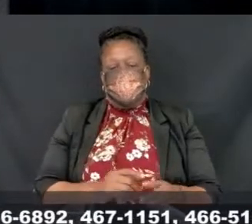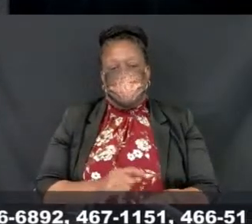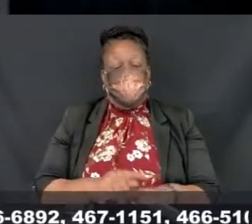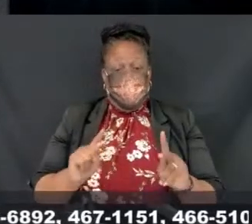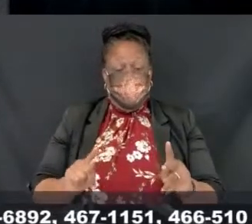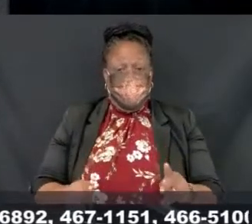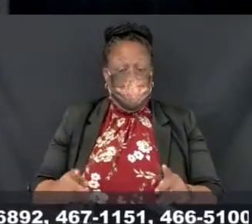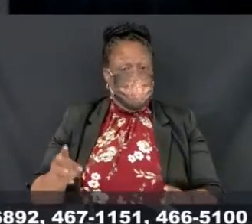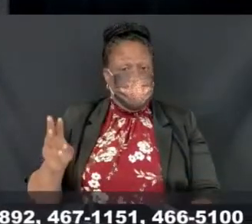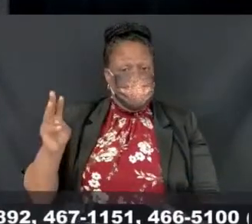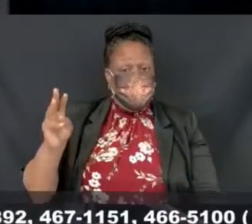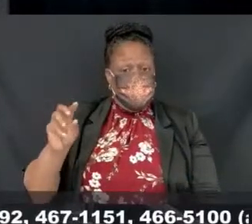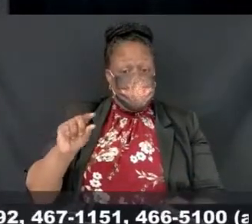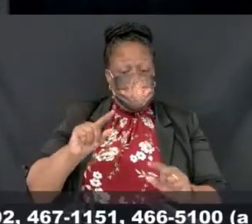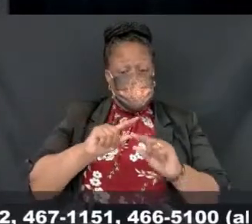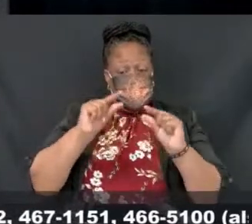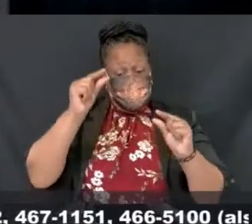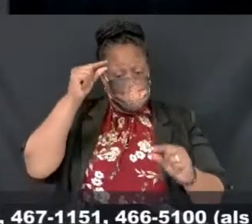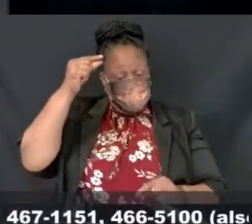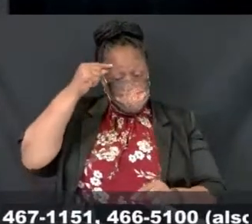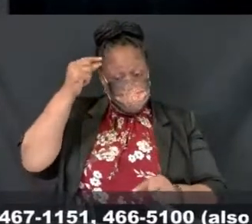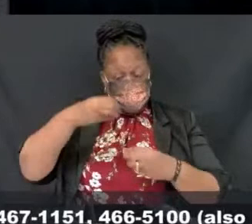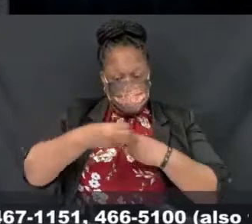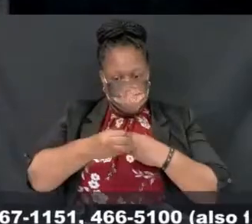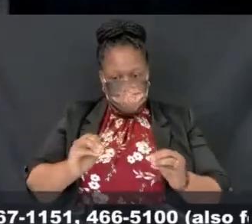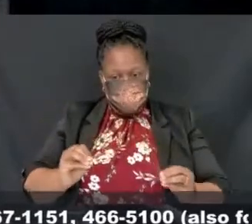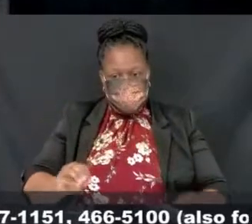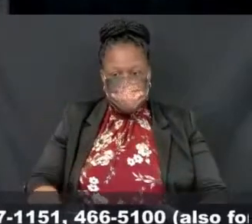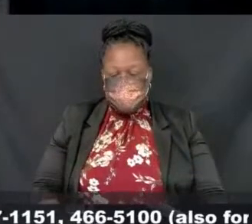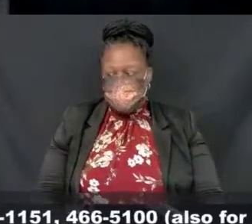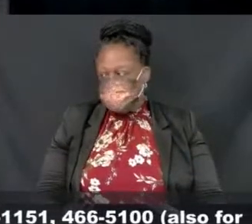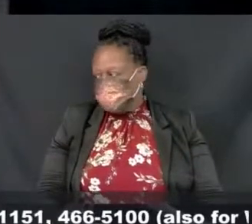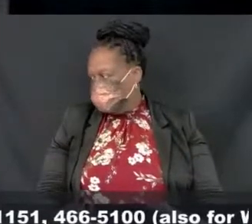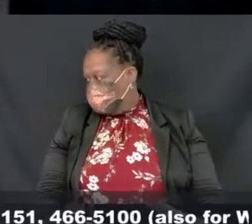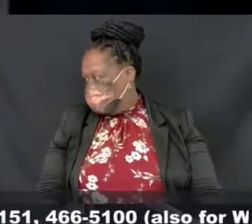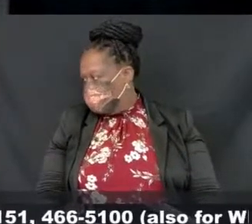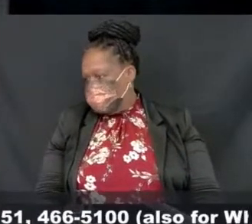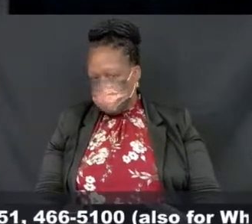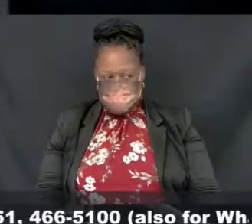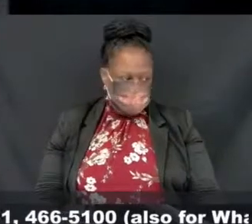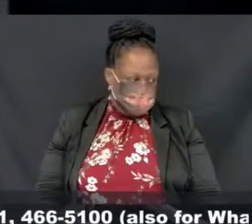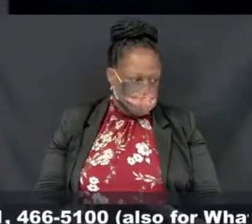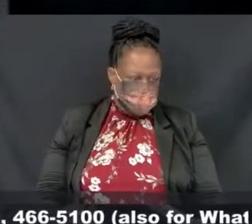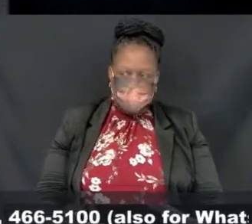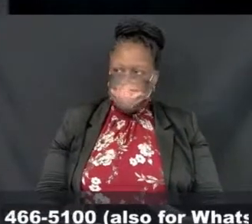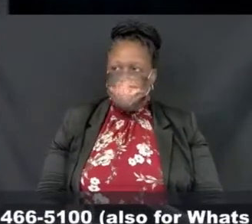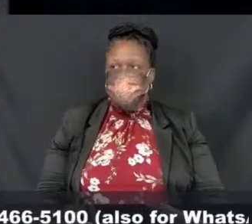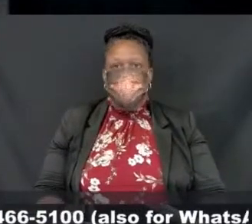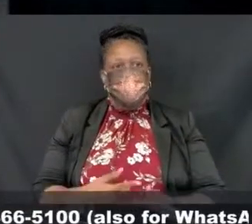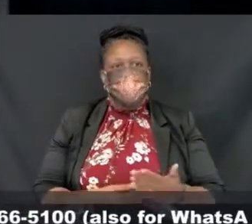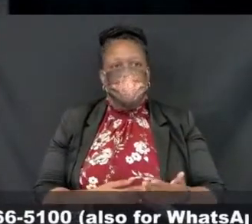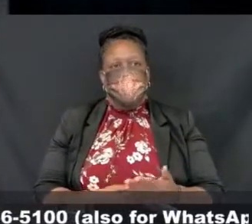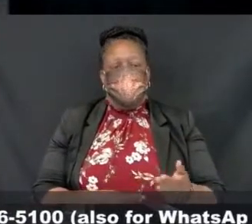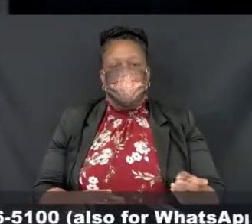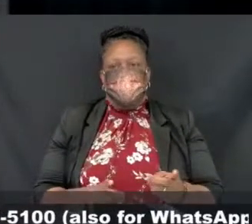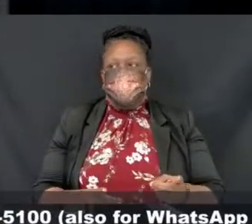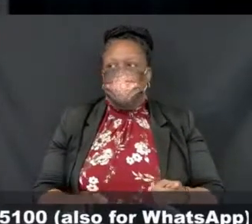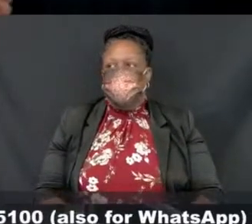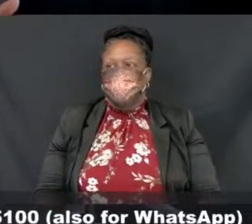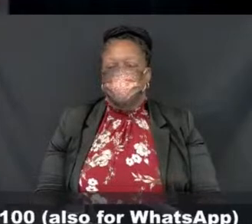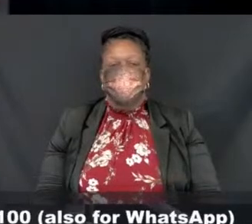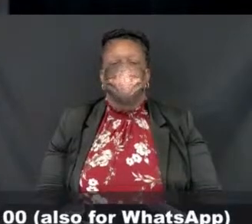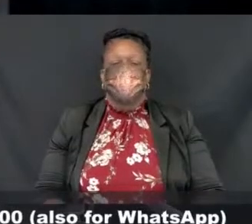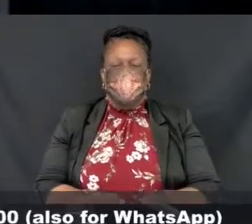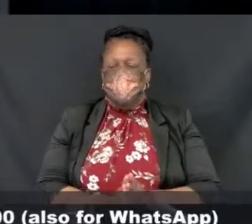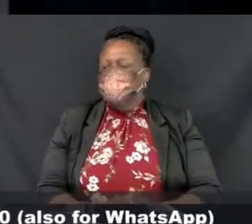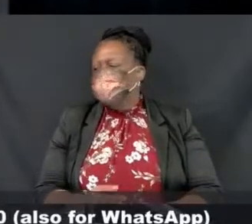we brief in the PM, Dr. Timothy Harris, he will say, well, he will ask, he likes to ask, well, what is the practice in other countries? What